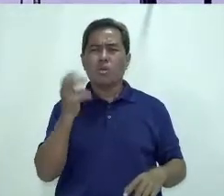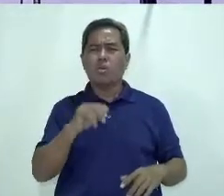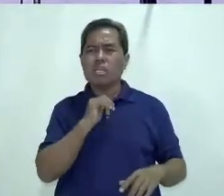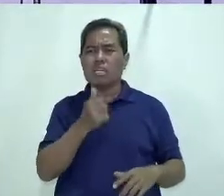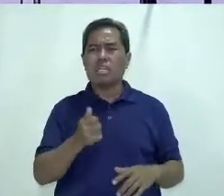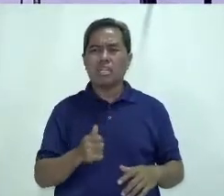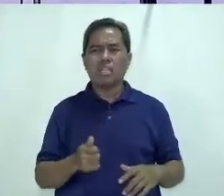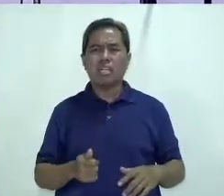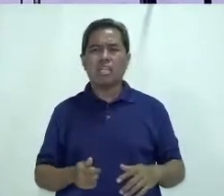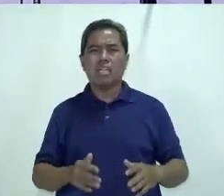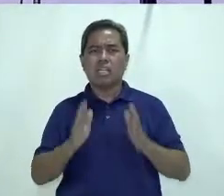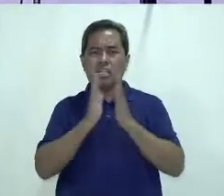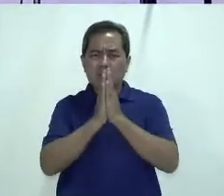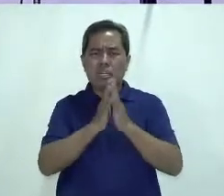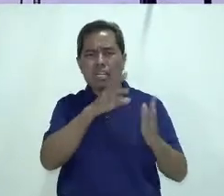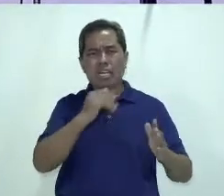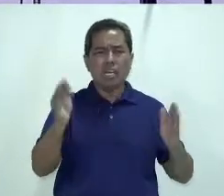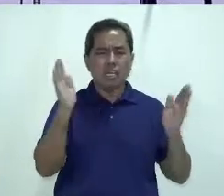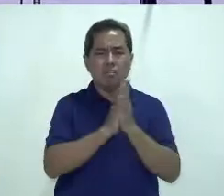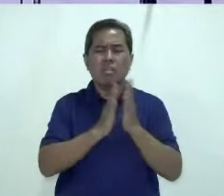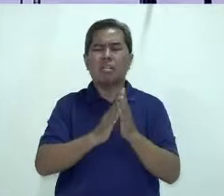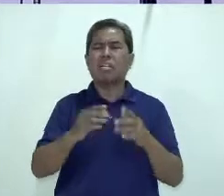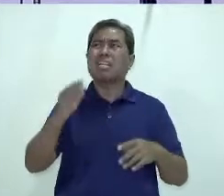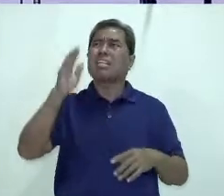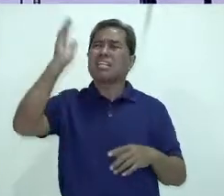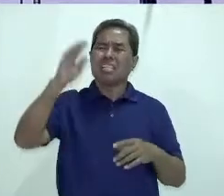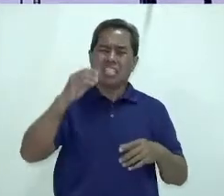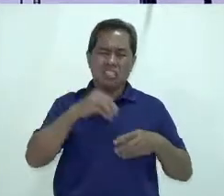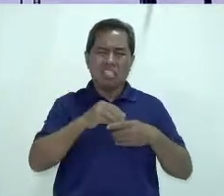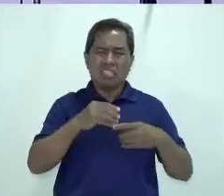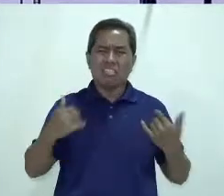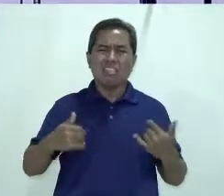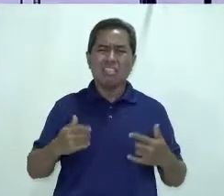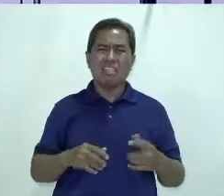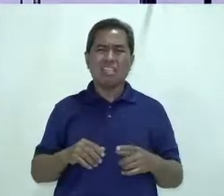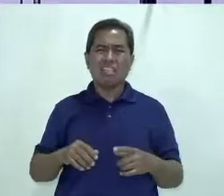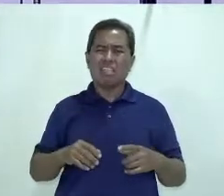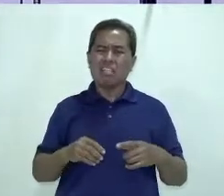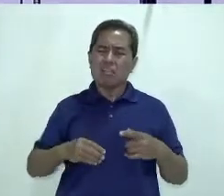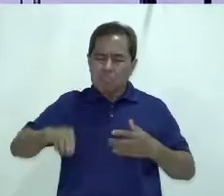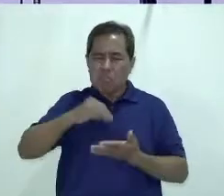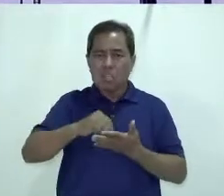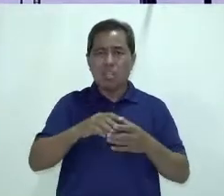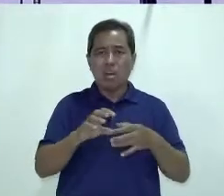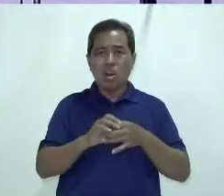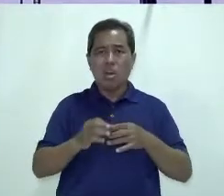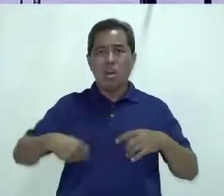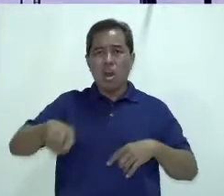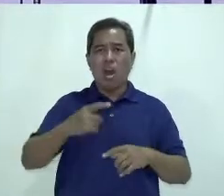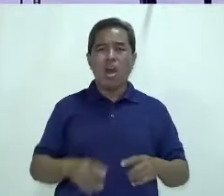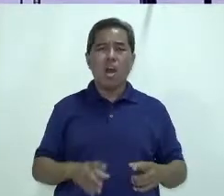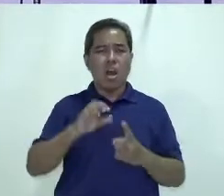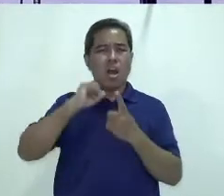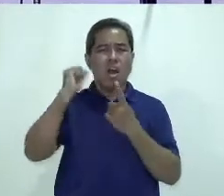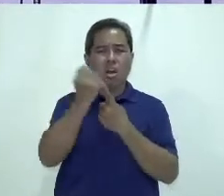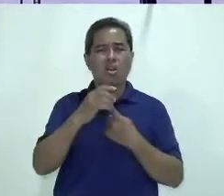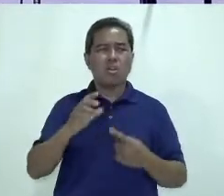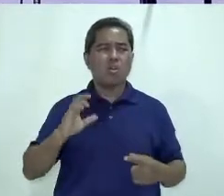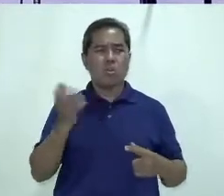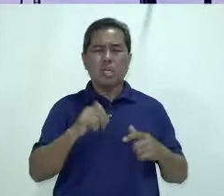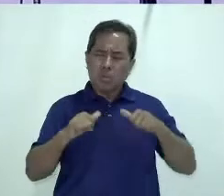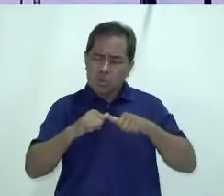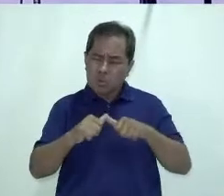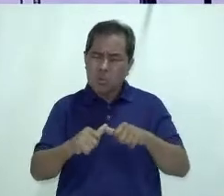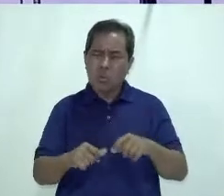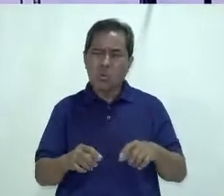and praise Him in the middle of our circumstances, we will not have an opportunity to experience that in our own life. We will continue to